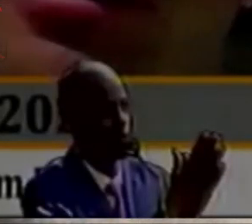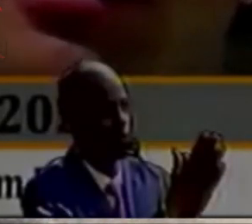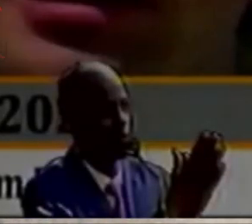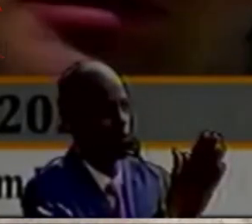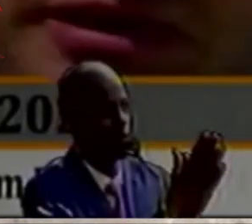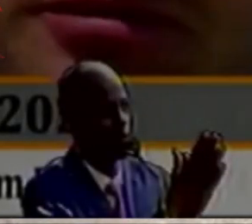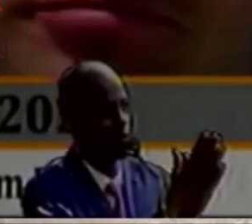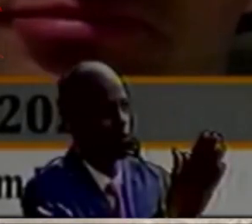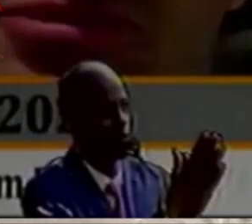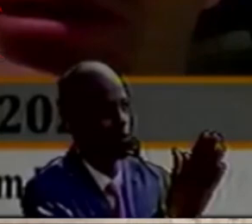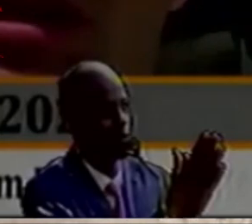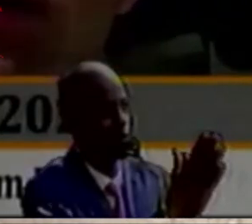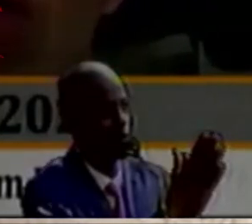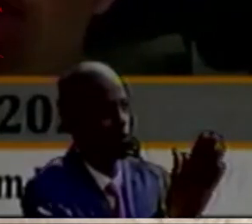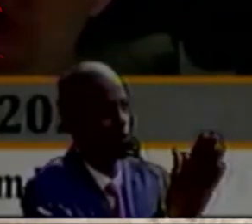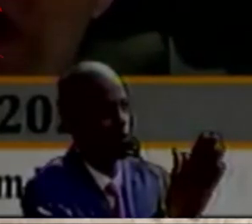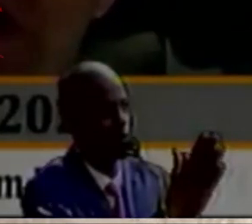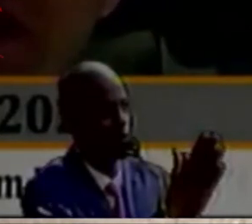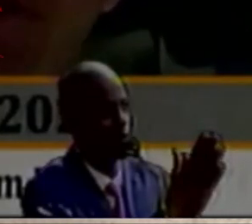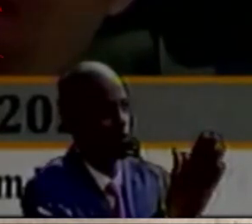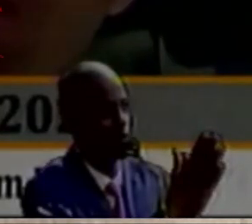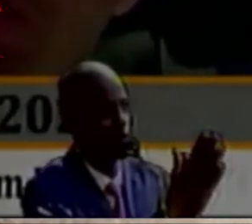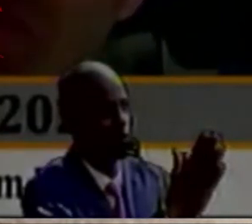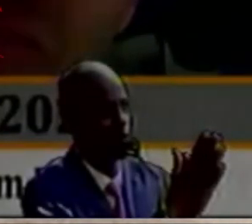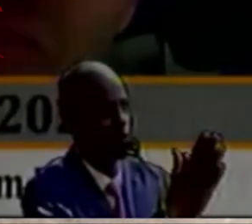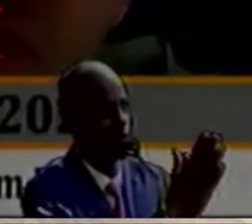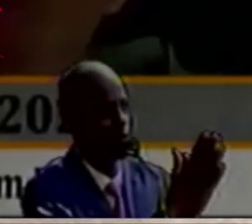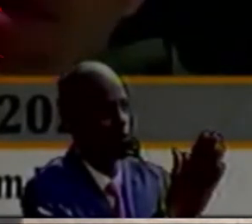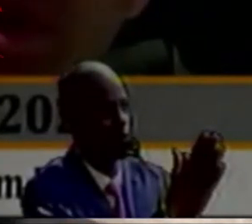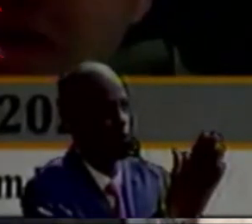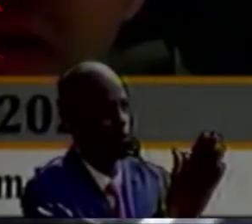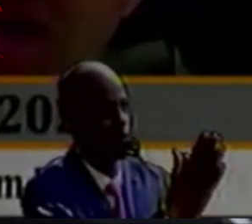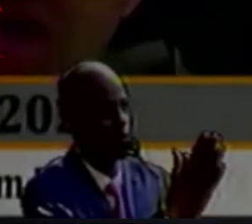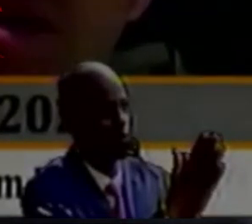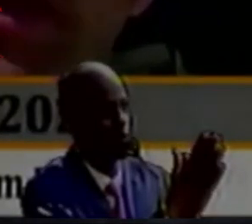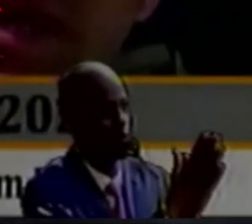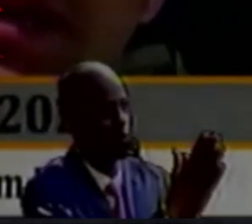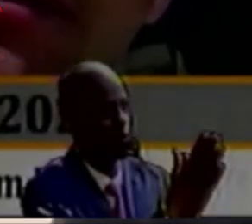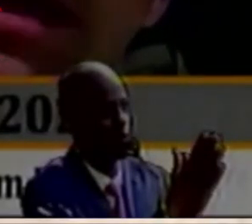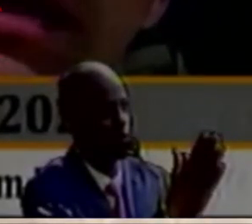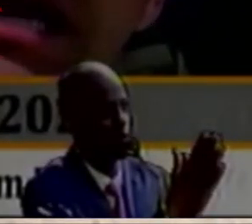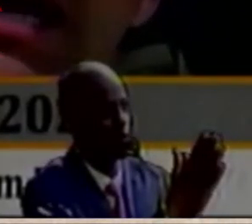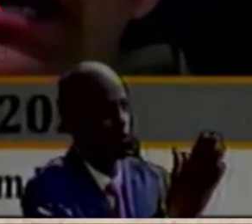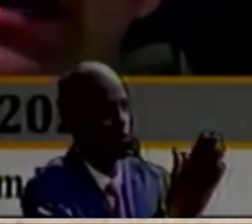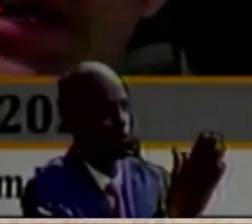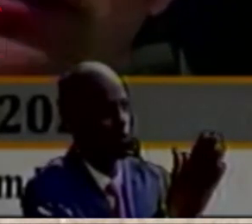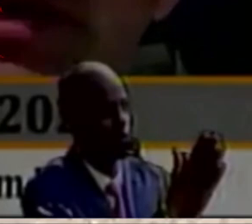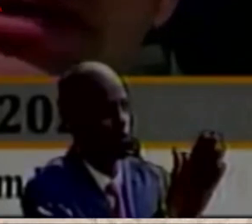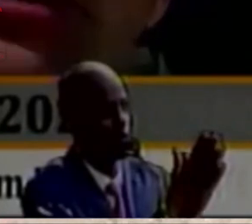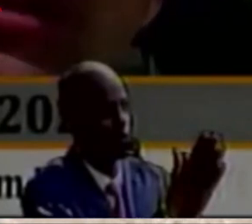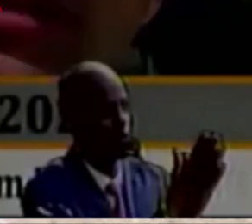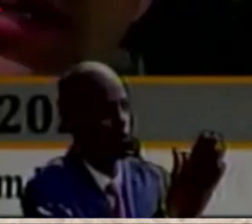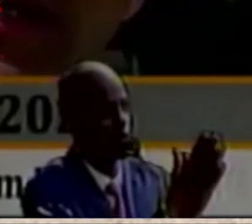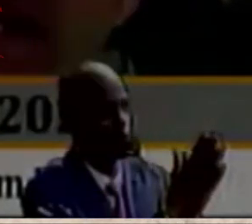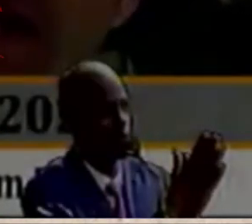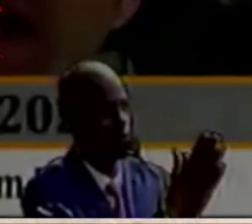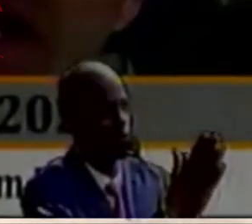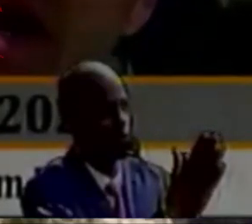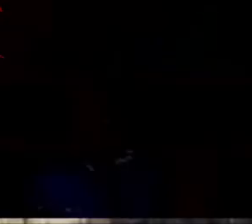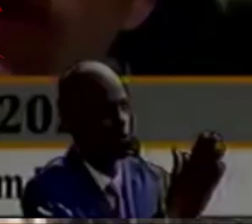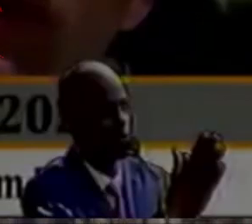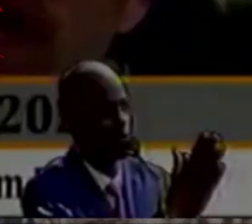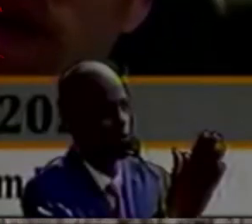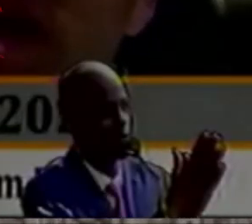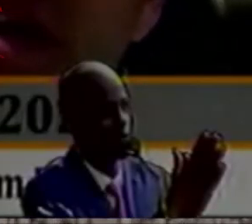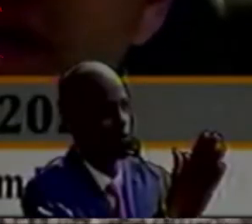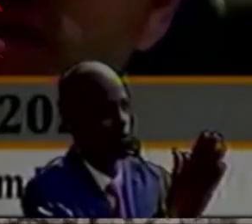so far has been pretty awesome. The Haitian people have been very welcoming to us coming in here. It's been interesting to see, and